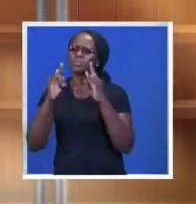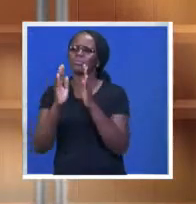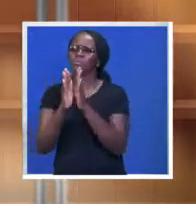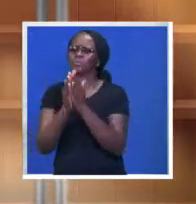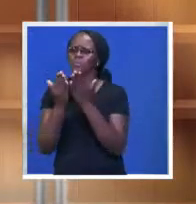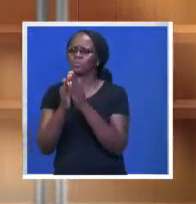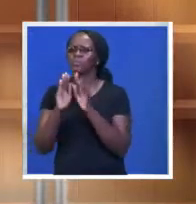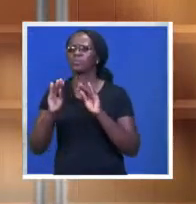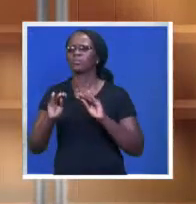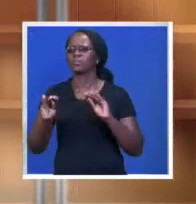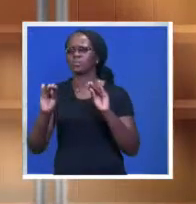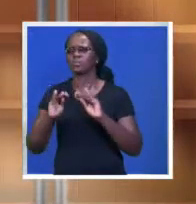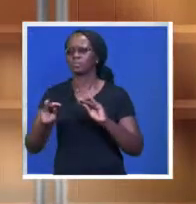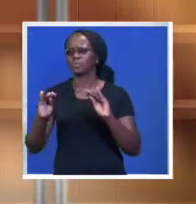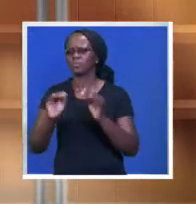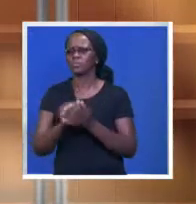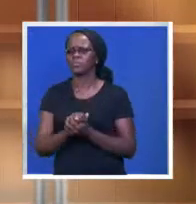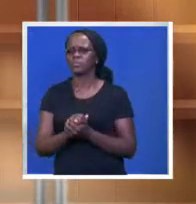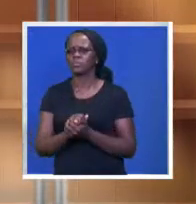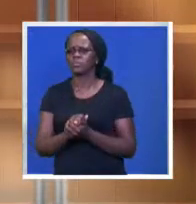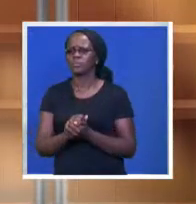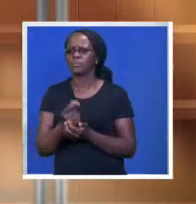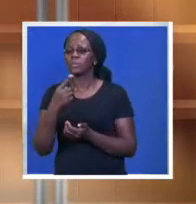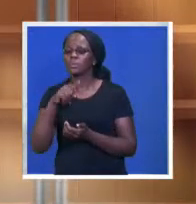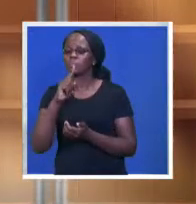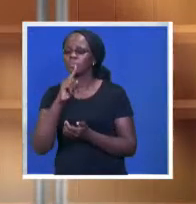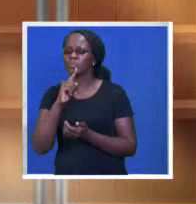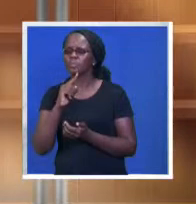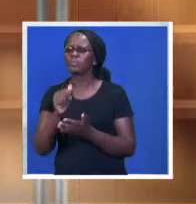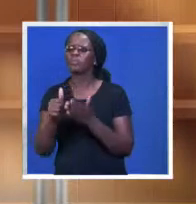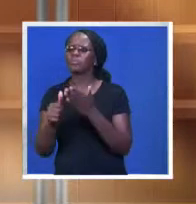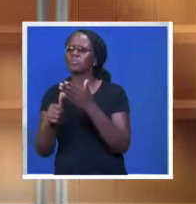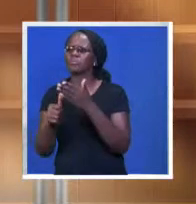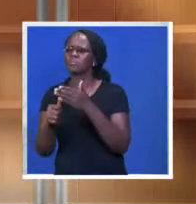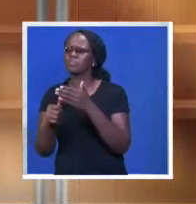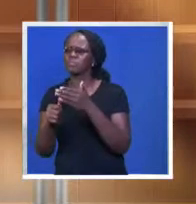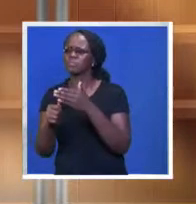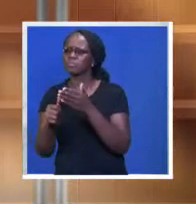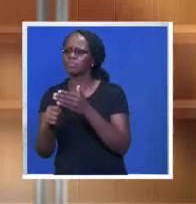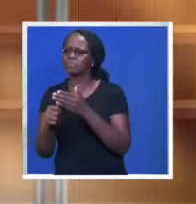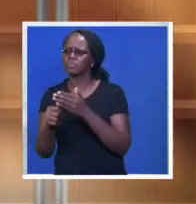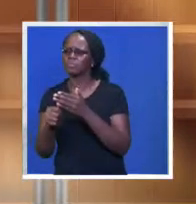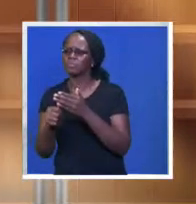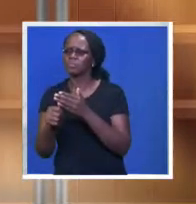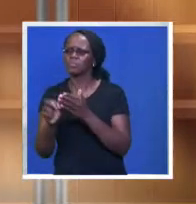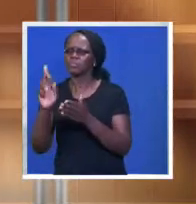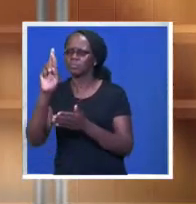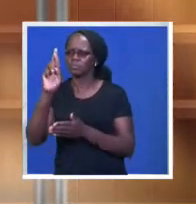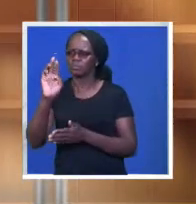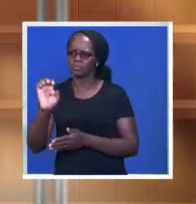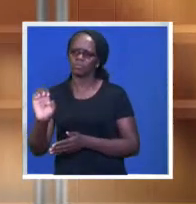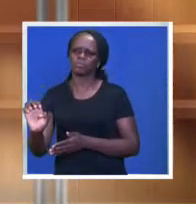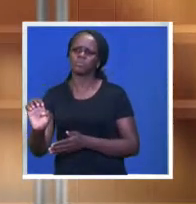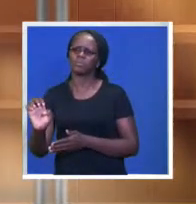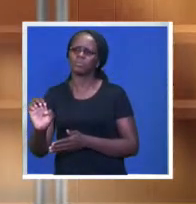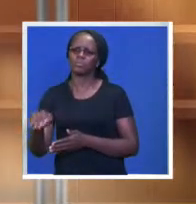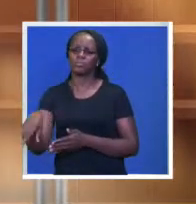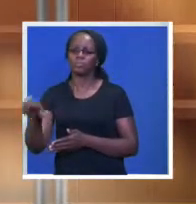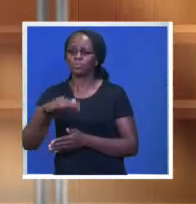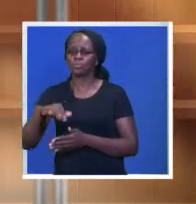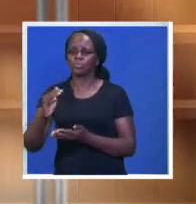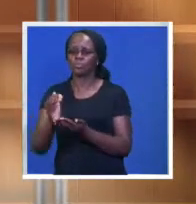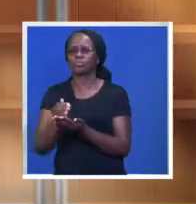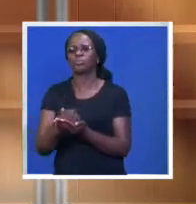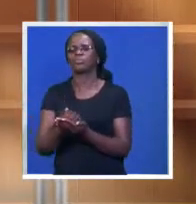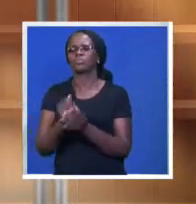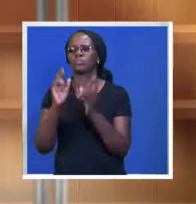particular topic, but whensoever you are answering a religious education question, take it from the Bible to show the marker that you